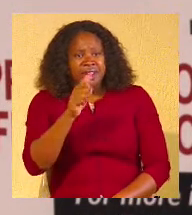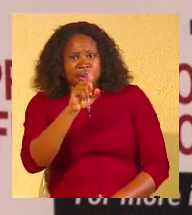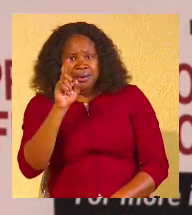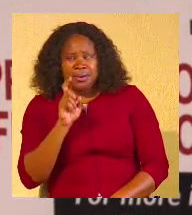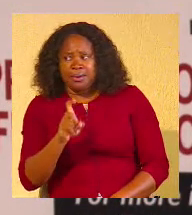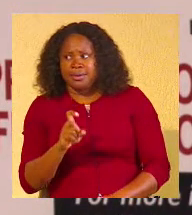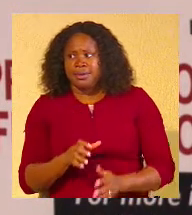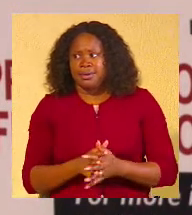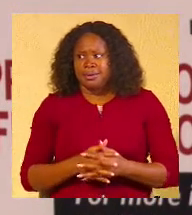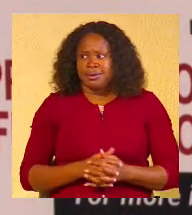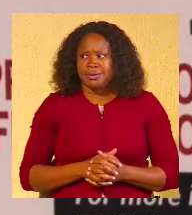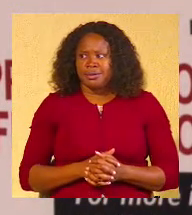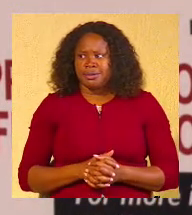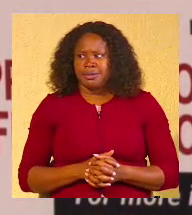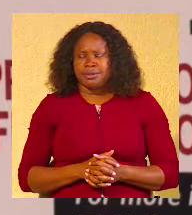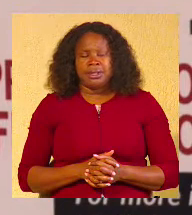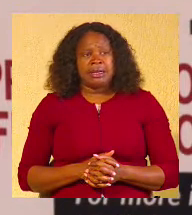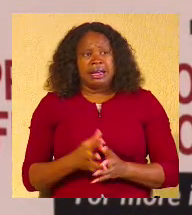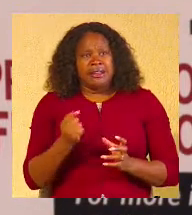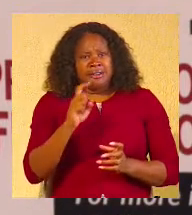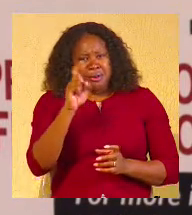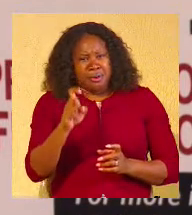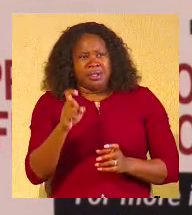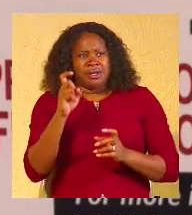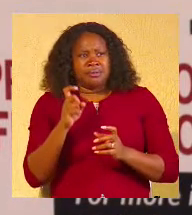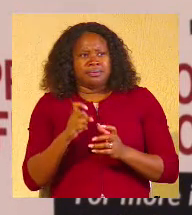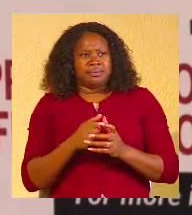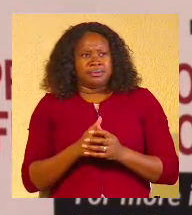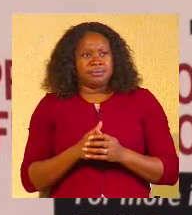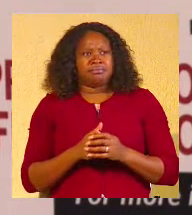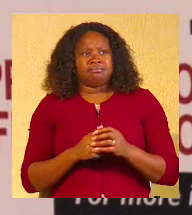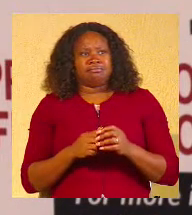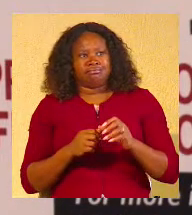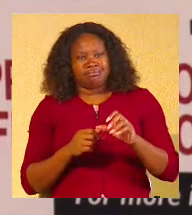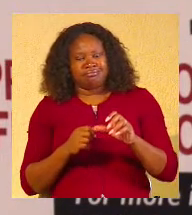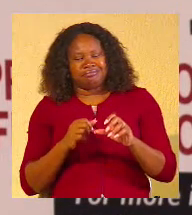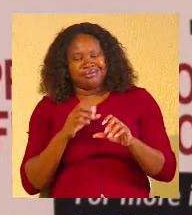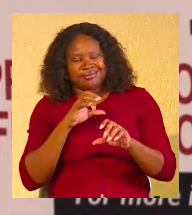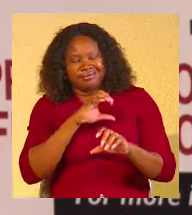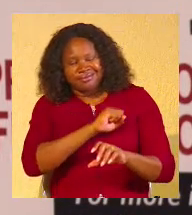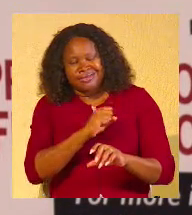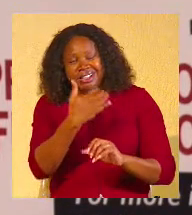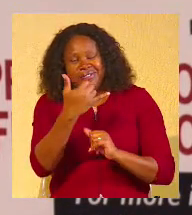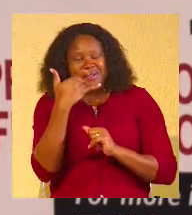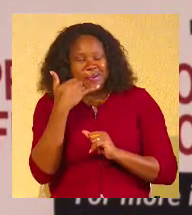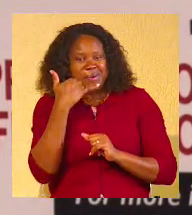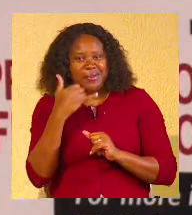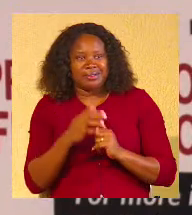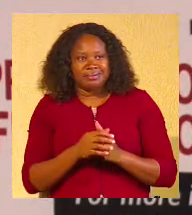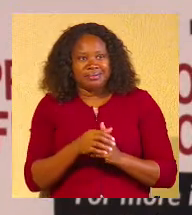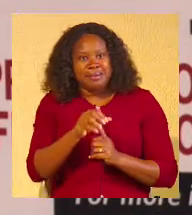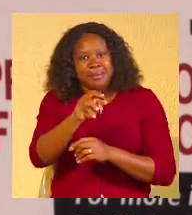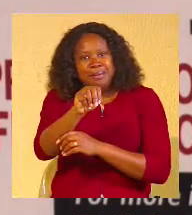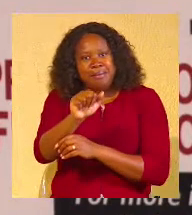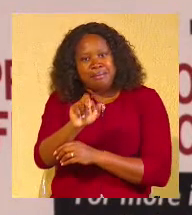move to the other panelists, because you just brought that into my... Okay. just a minute. We have a caller, Marvin